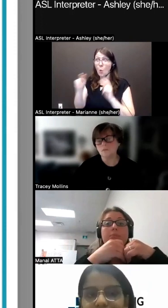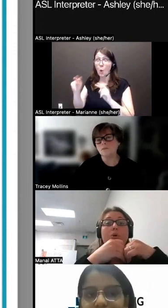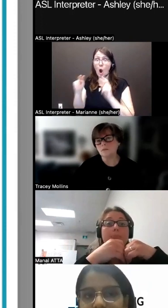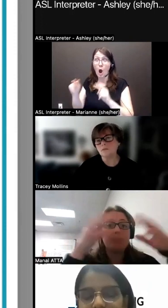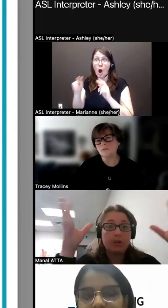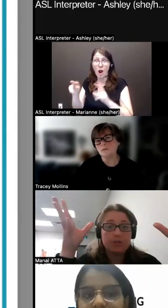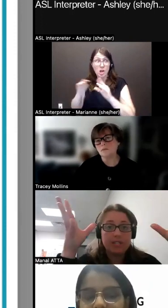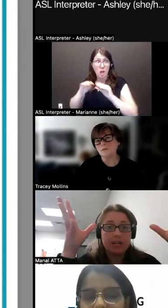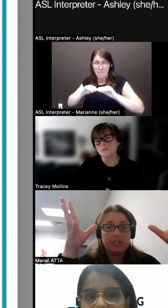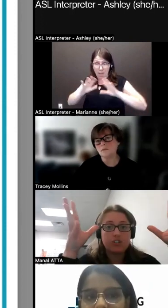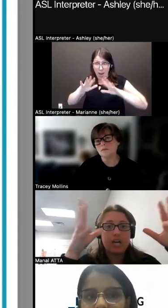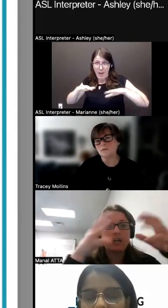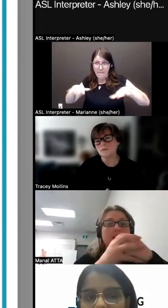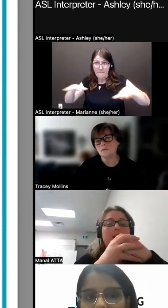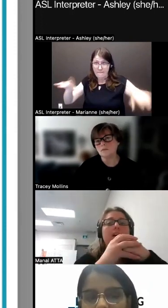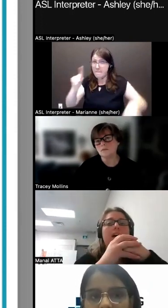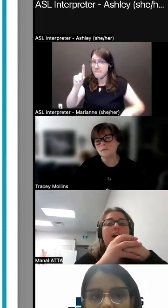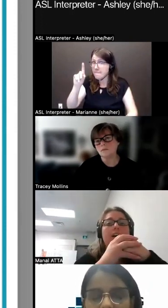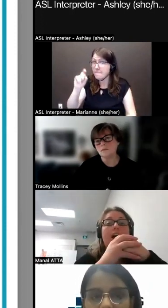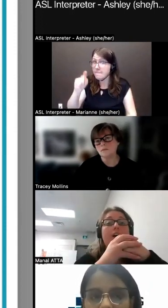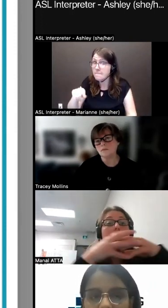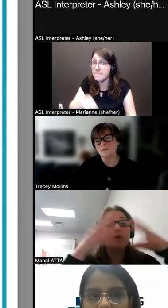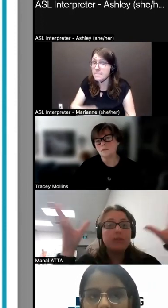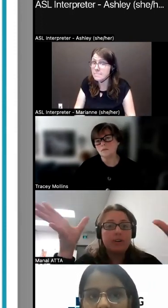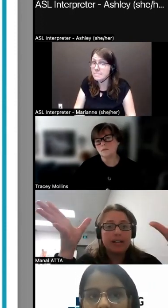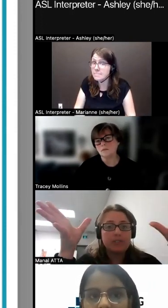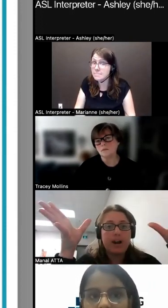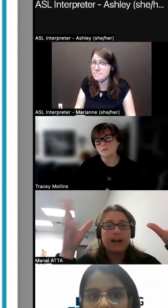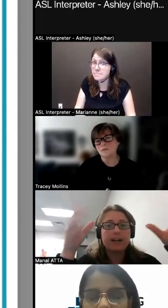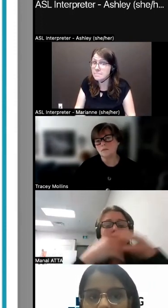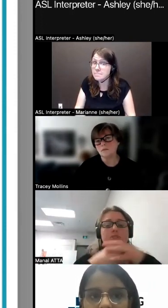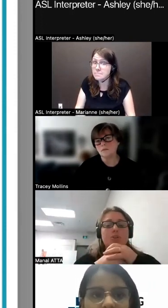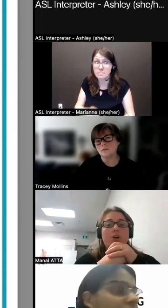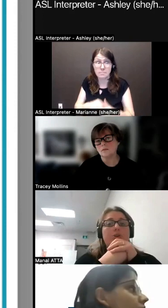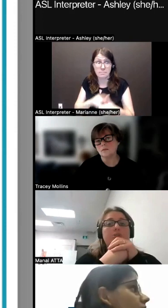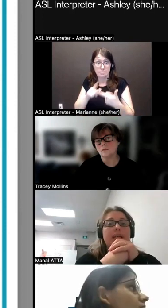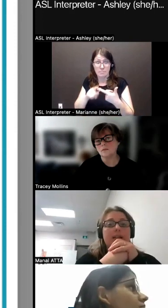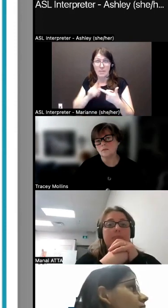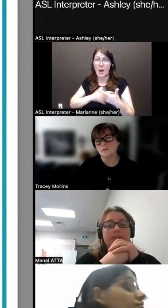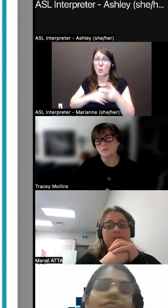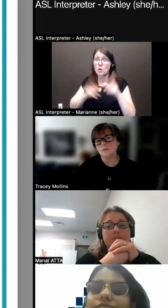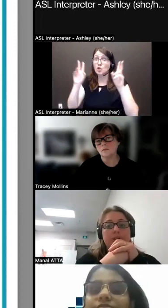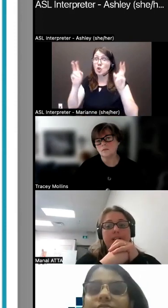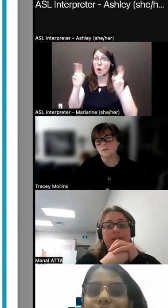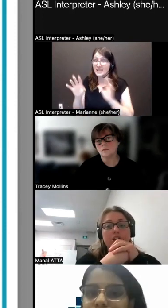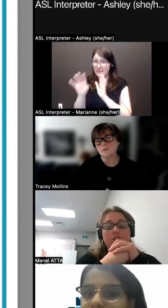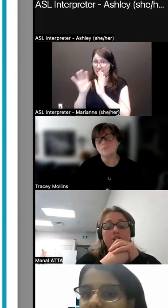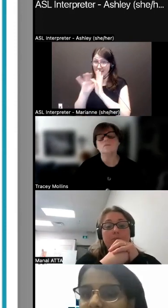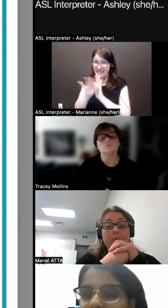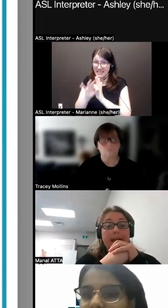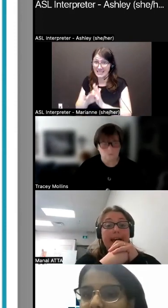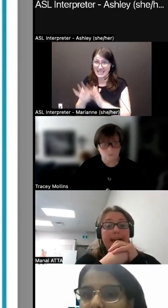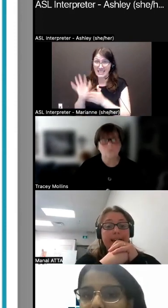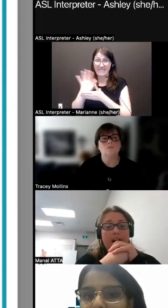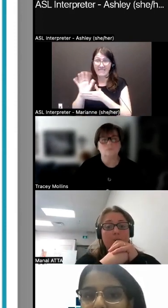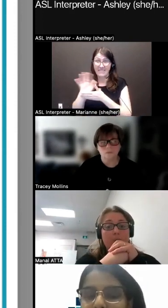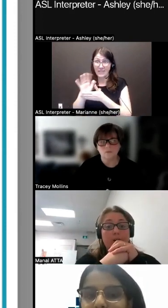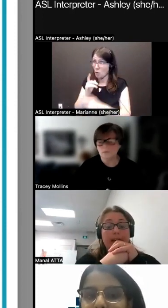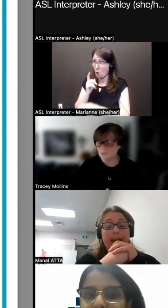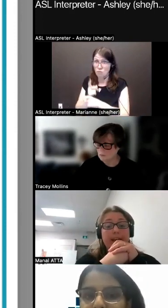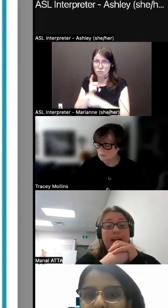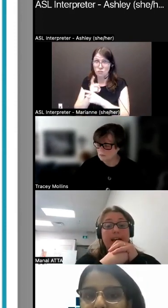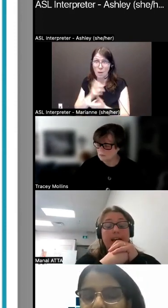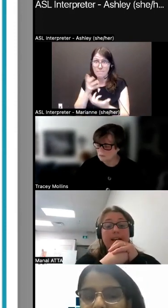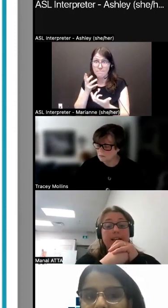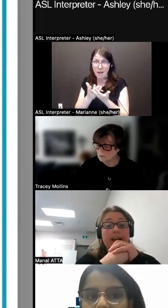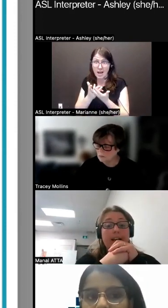are more people using our channel? Are we going the right track? So all those help us really to plan our work,